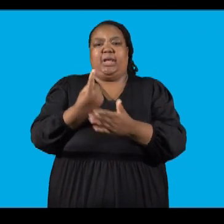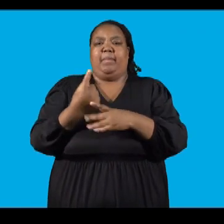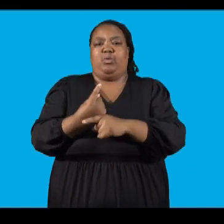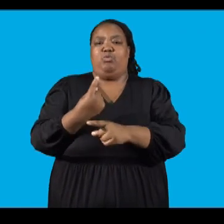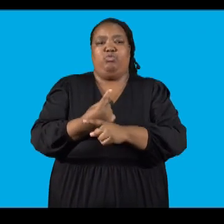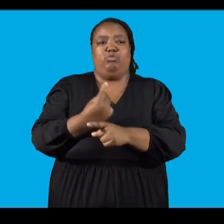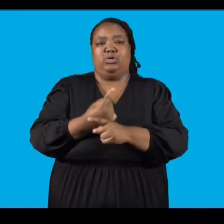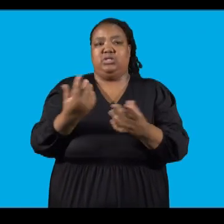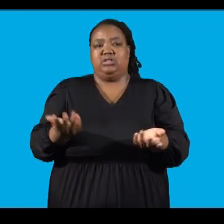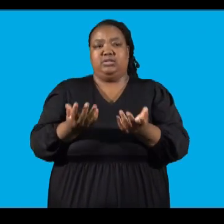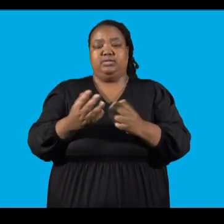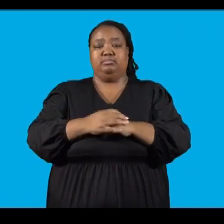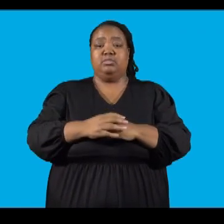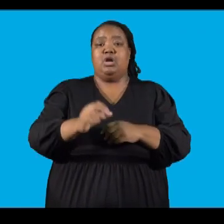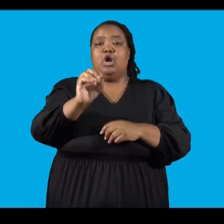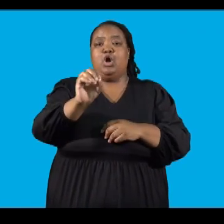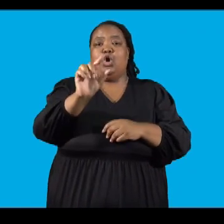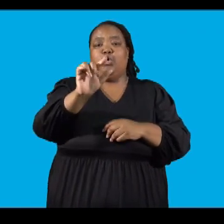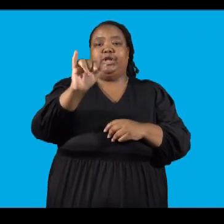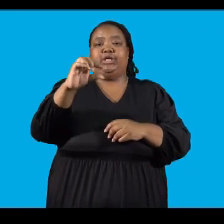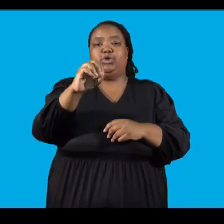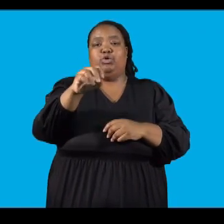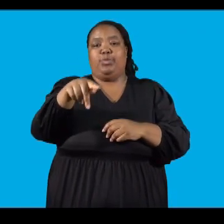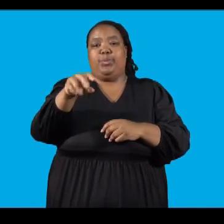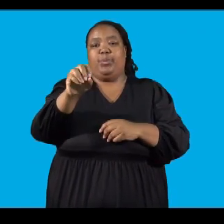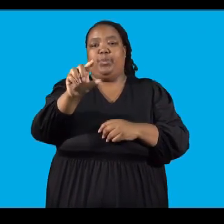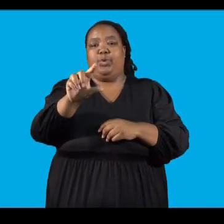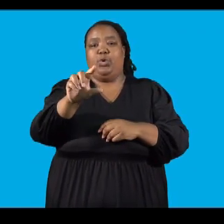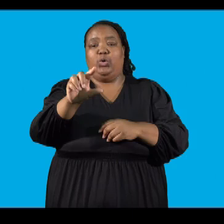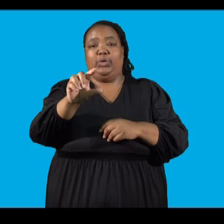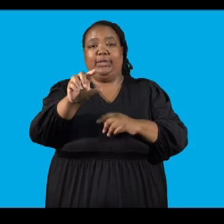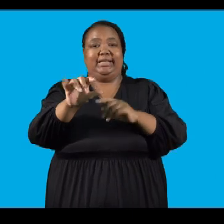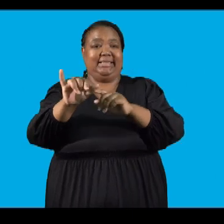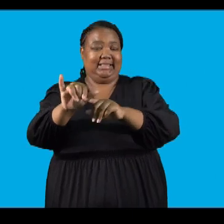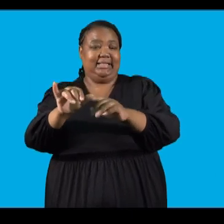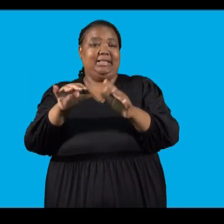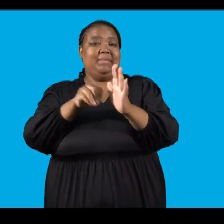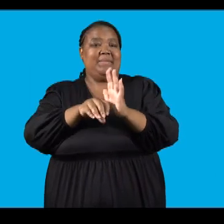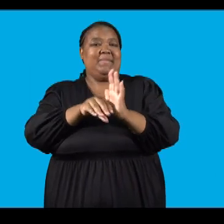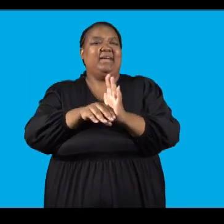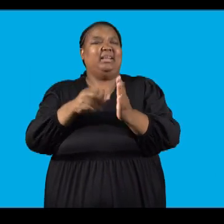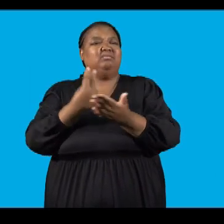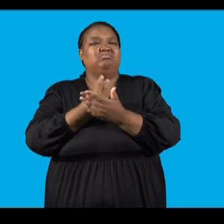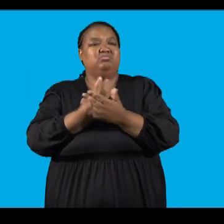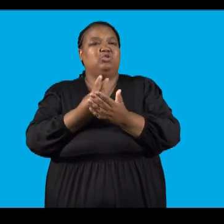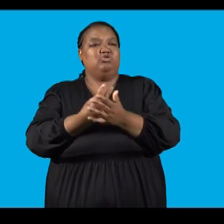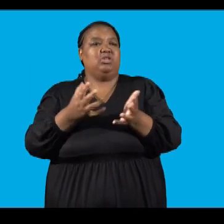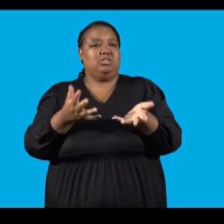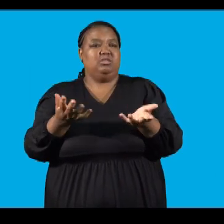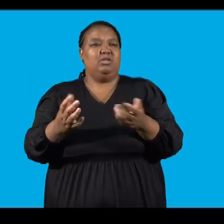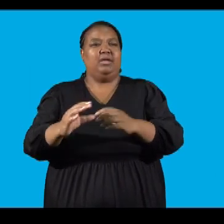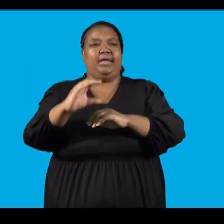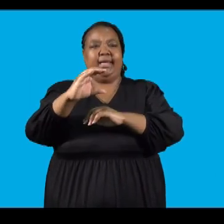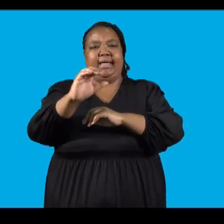common. Price fixing is common in oligopoly markets. Number 3,